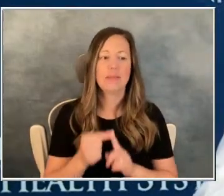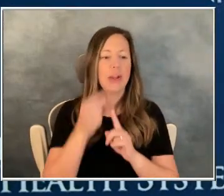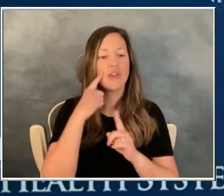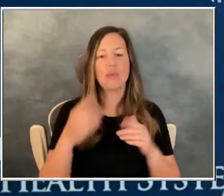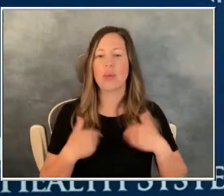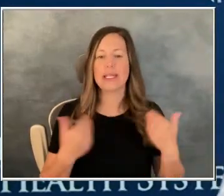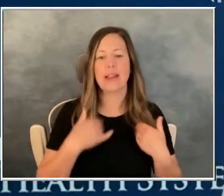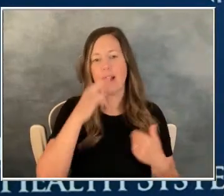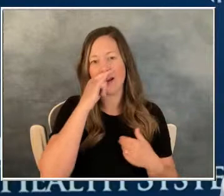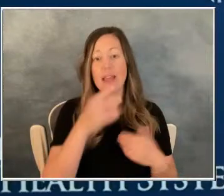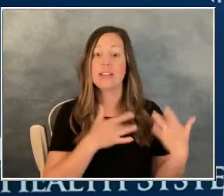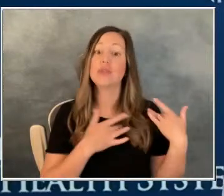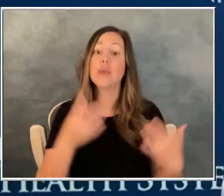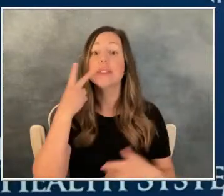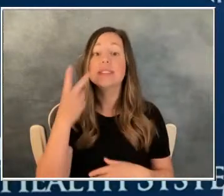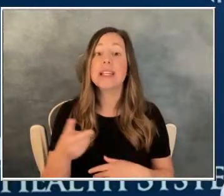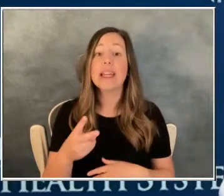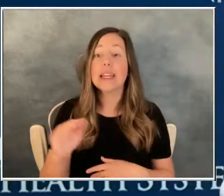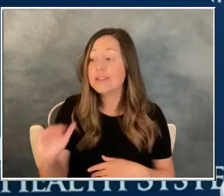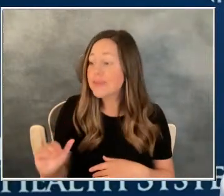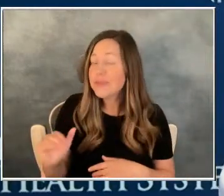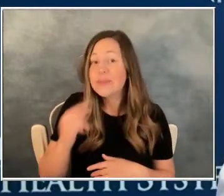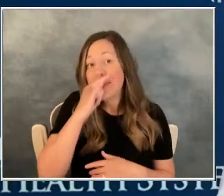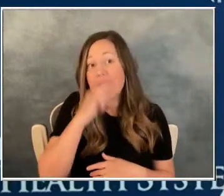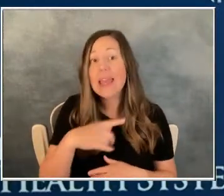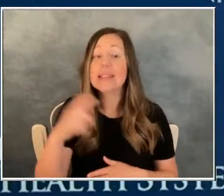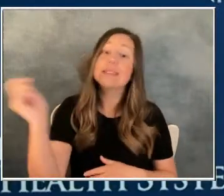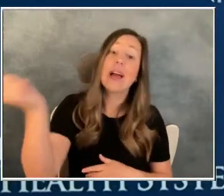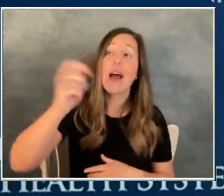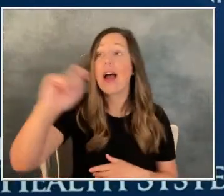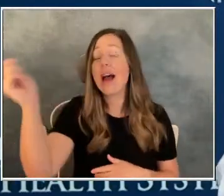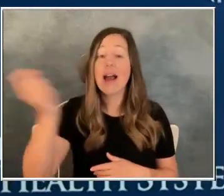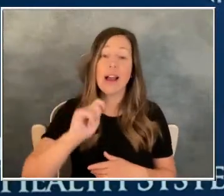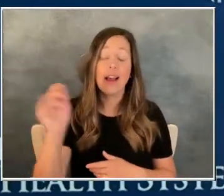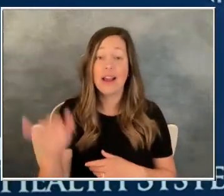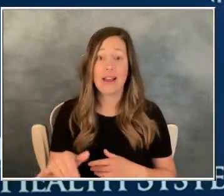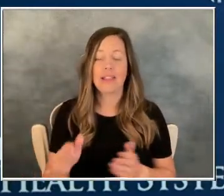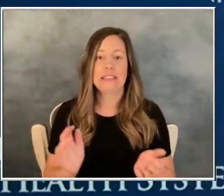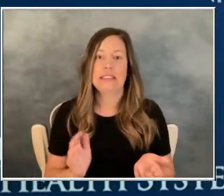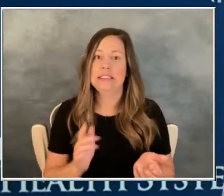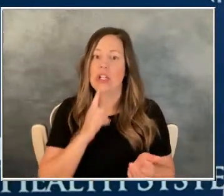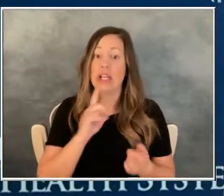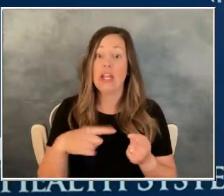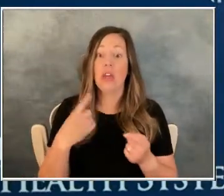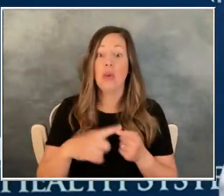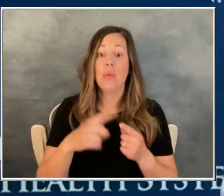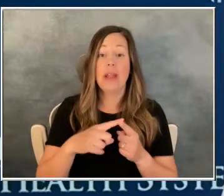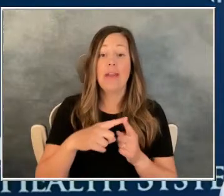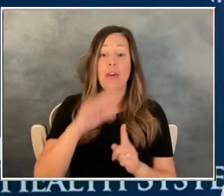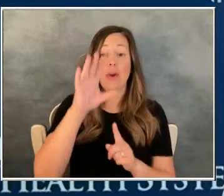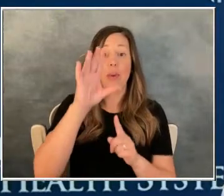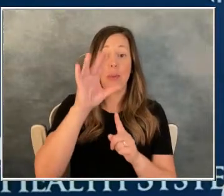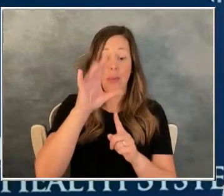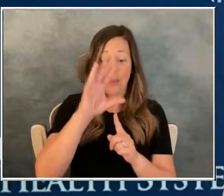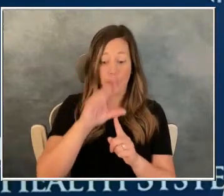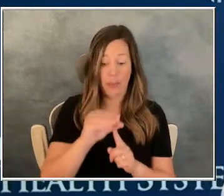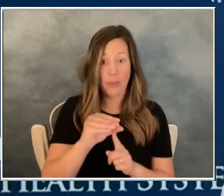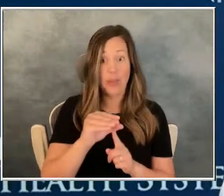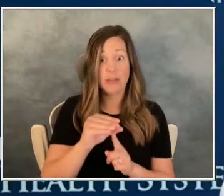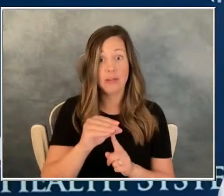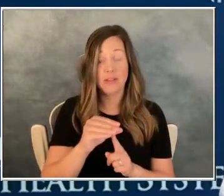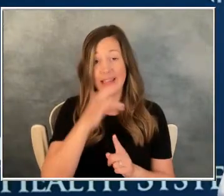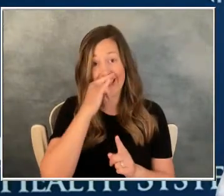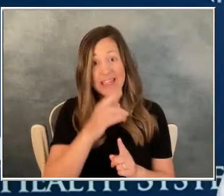see it in the hands of the small children, waving them around that don't, as it burns down closer, don't have that concept that they shouldn't reach up and grab